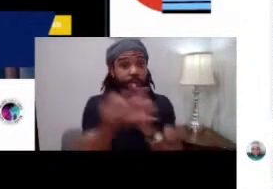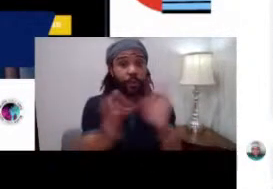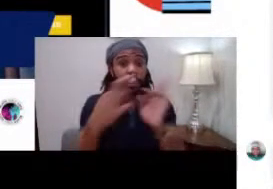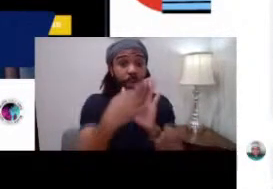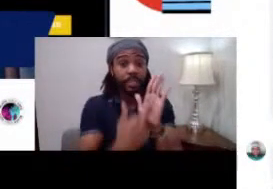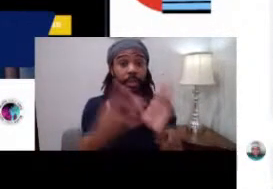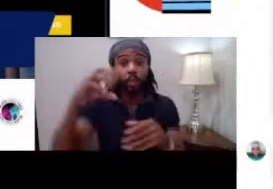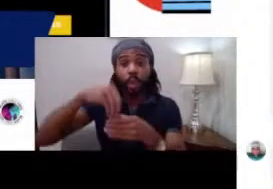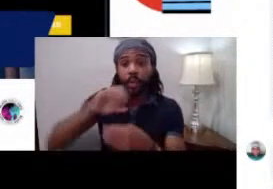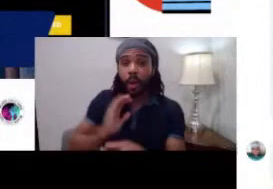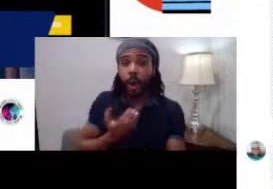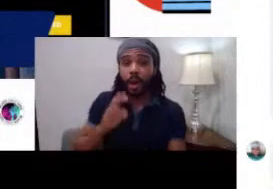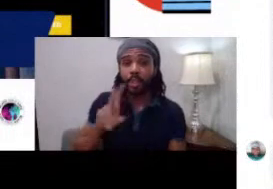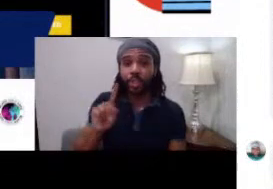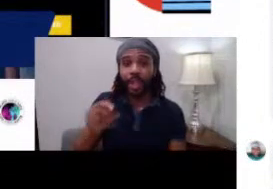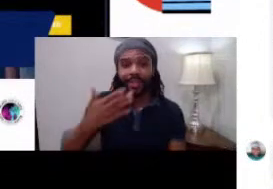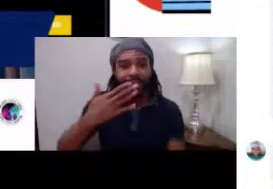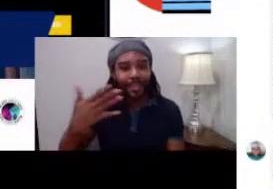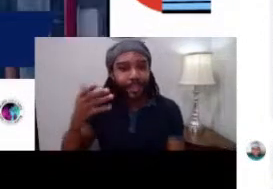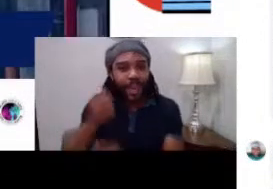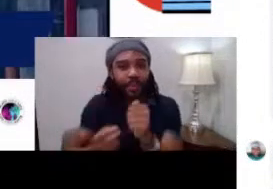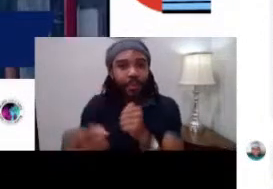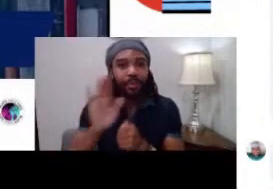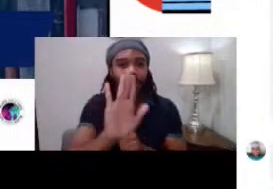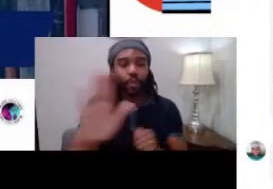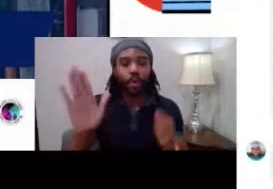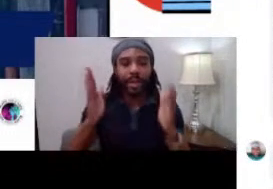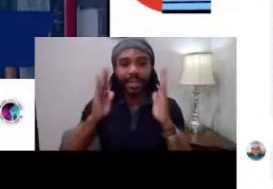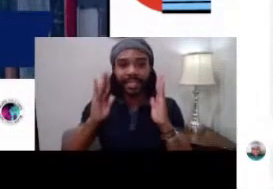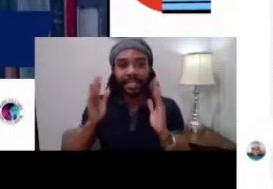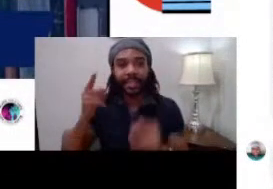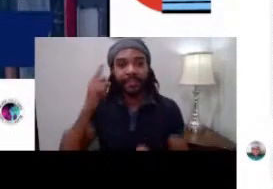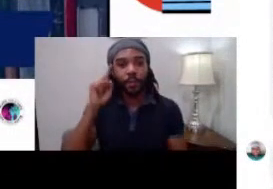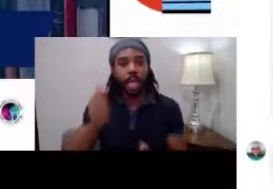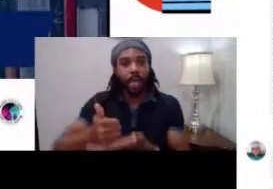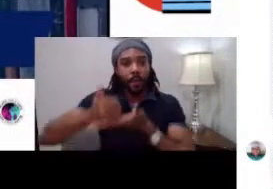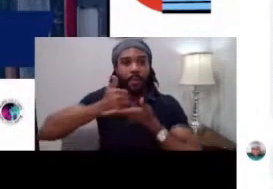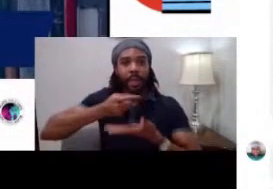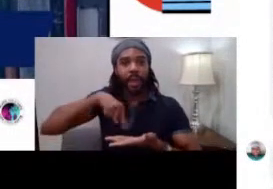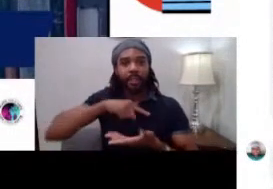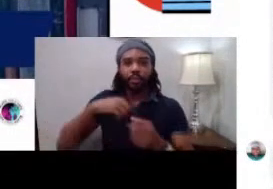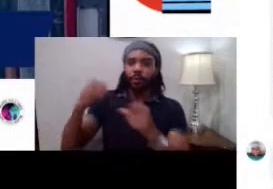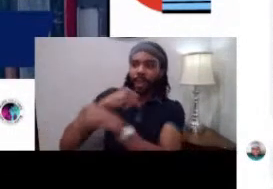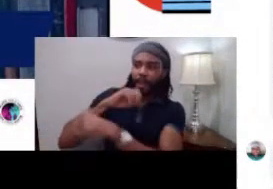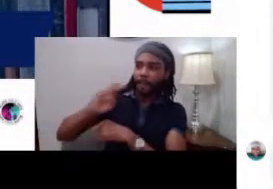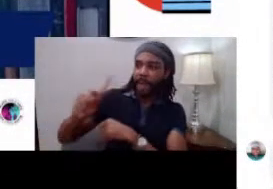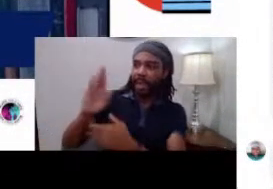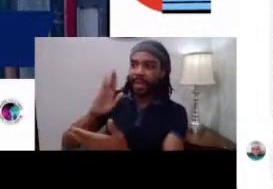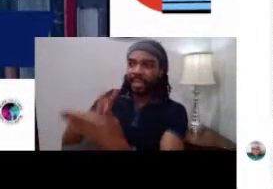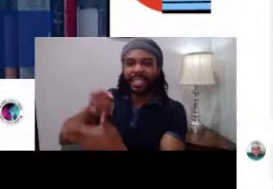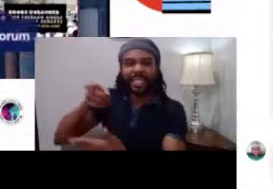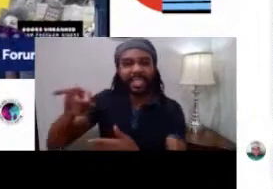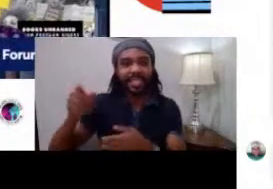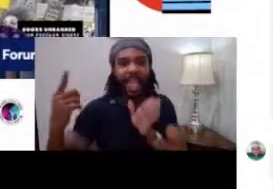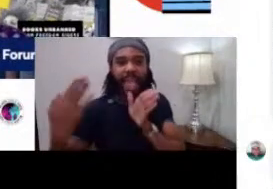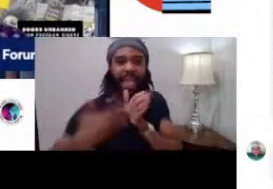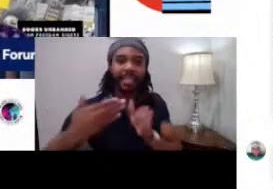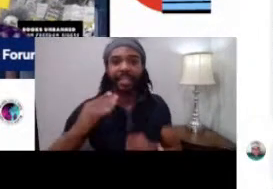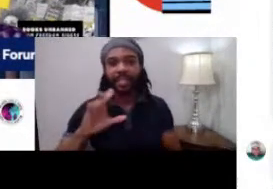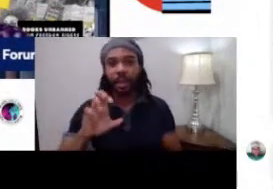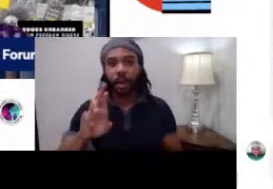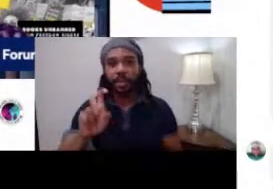we thank you all for your attention, for helping us to fight back against these anti-CRT